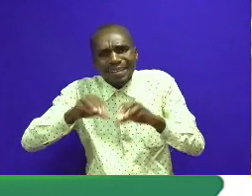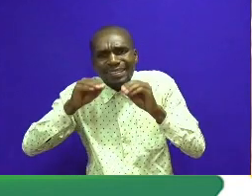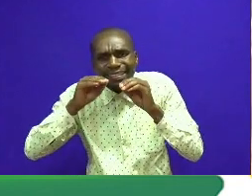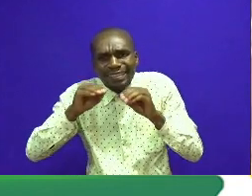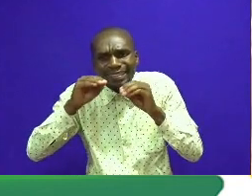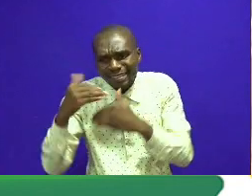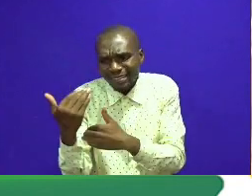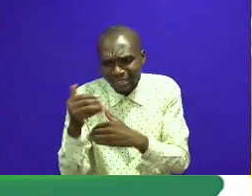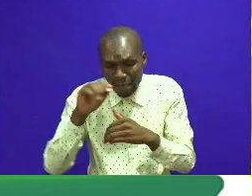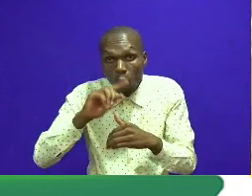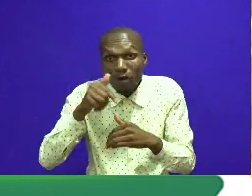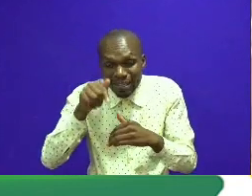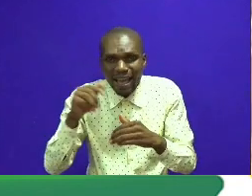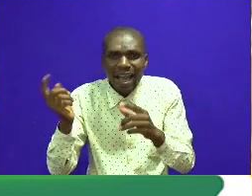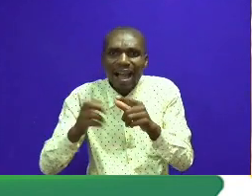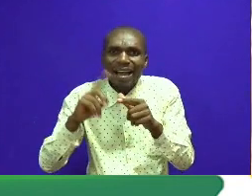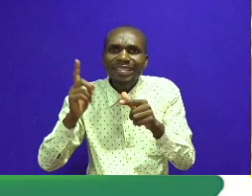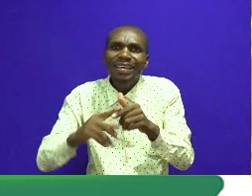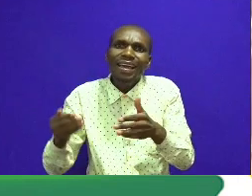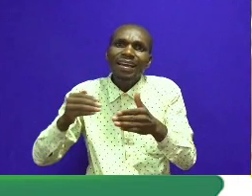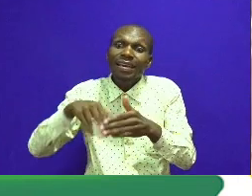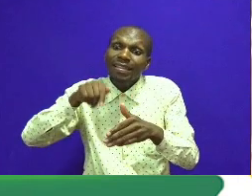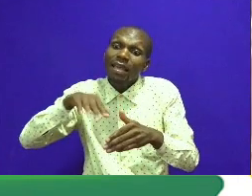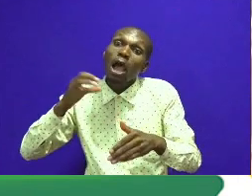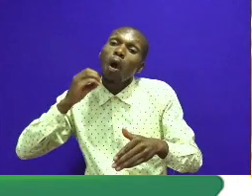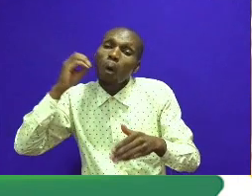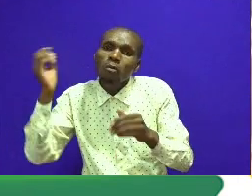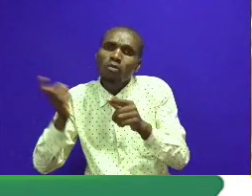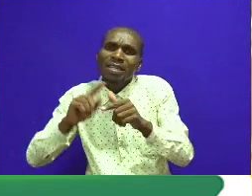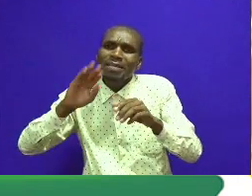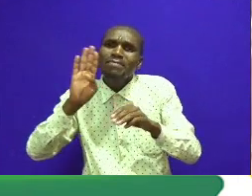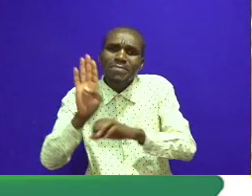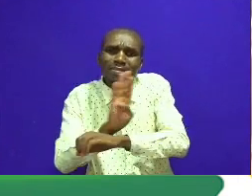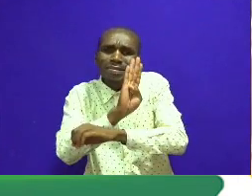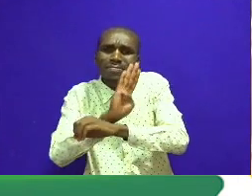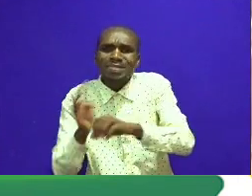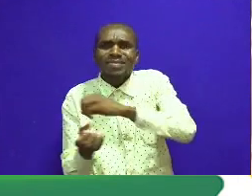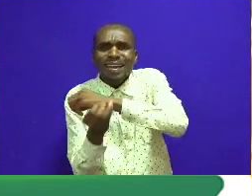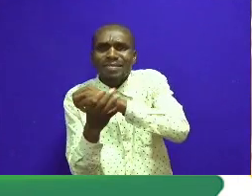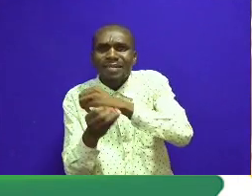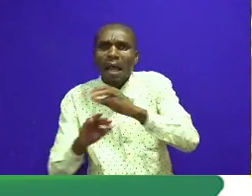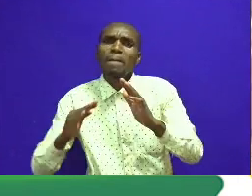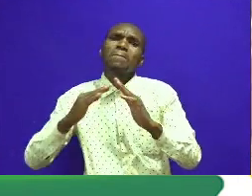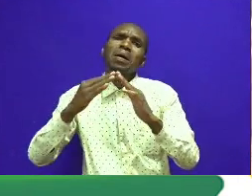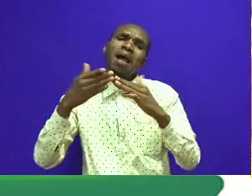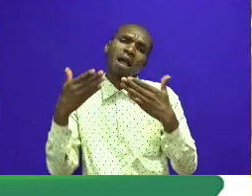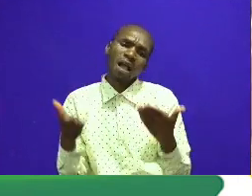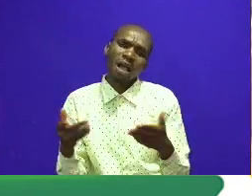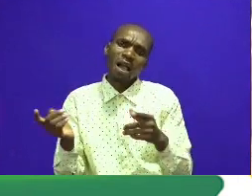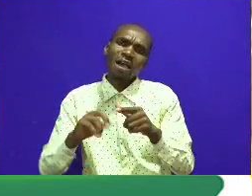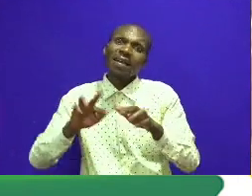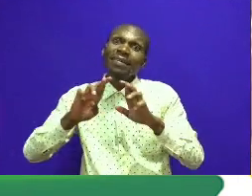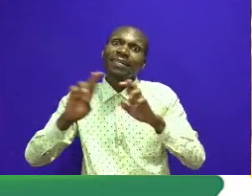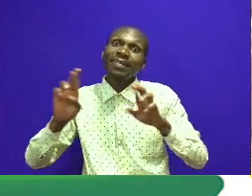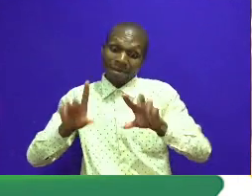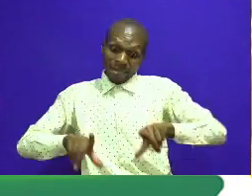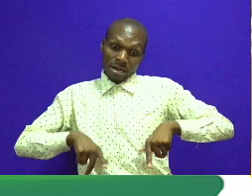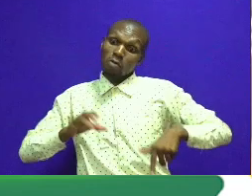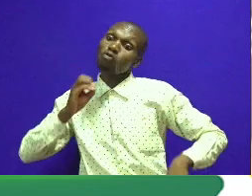children. They are here in the village and you're busy telling them about a housing fund. They're already living at